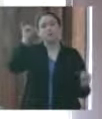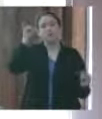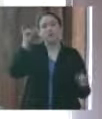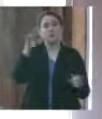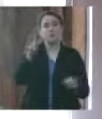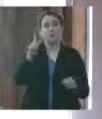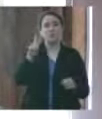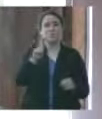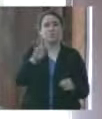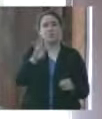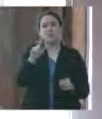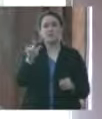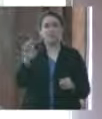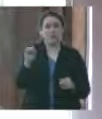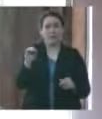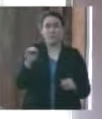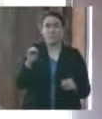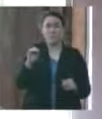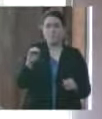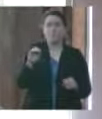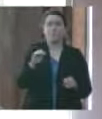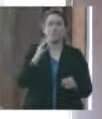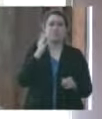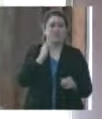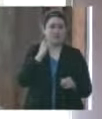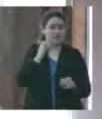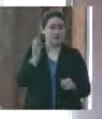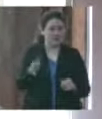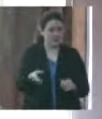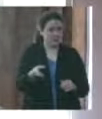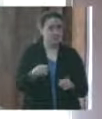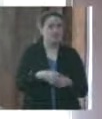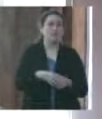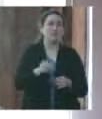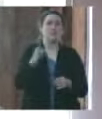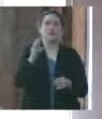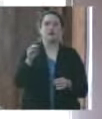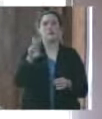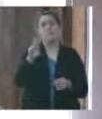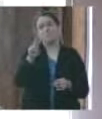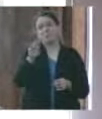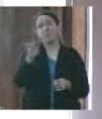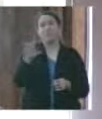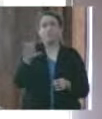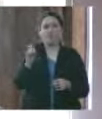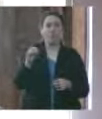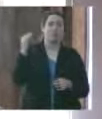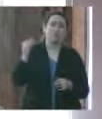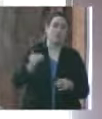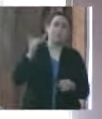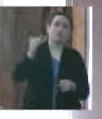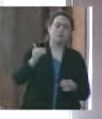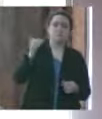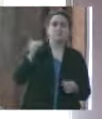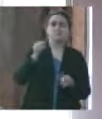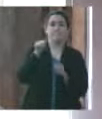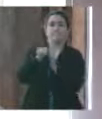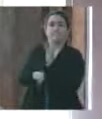tiger, of course, roams. It's free-ranging tiger there, and buffaloes every now and again get killed. There is